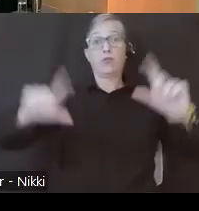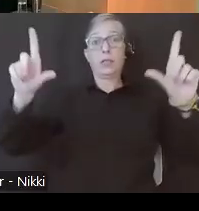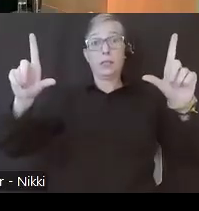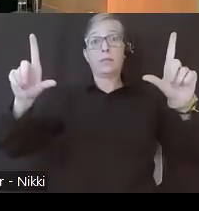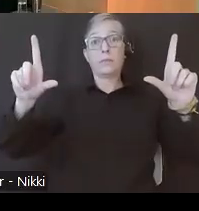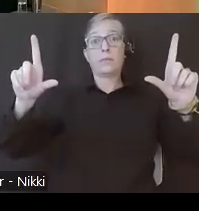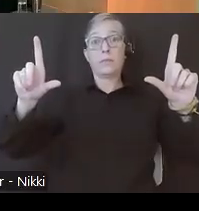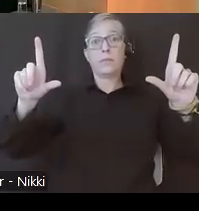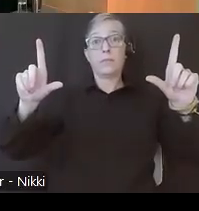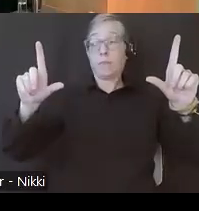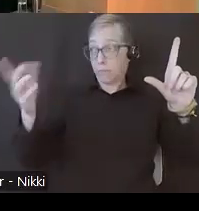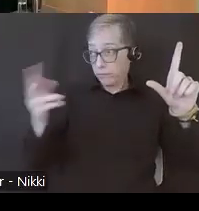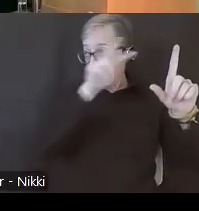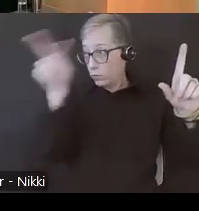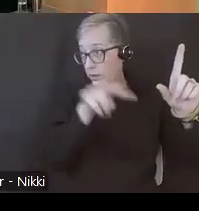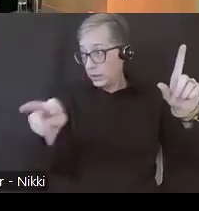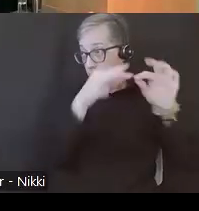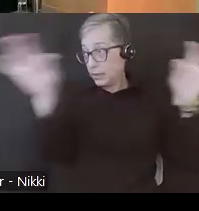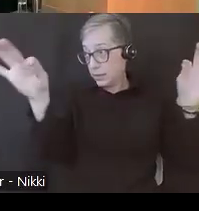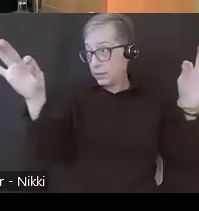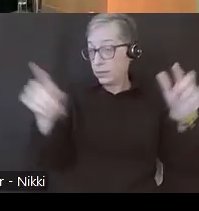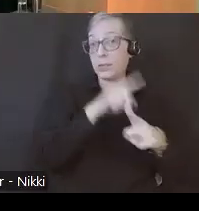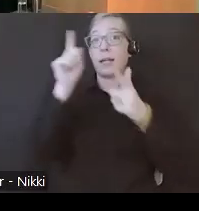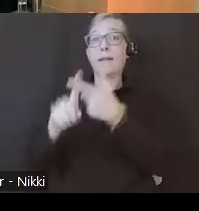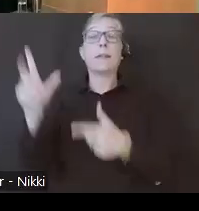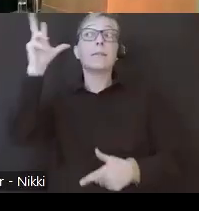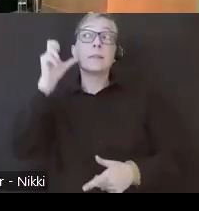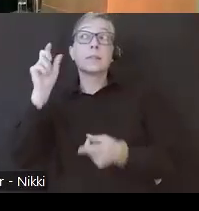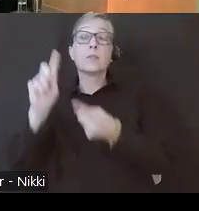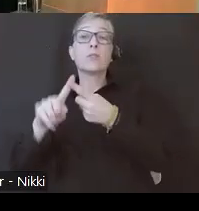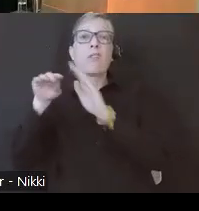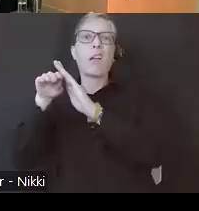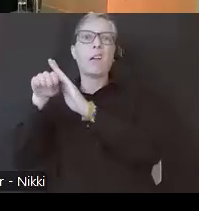that sentence. They're then presented with a degraded audio clip.